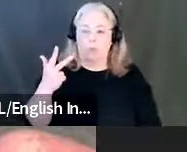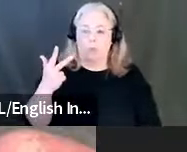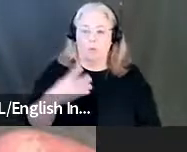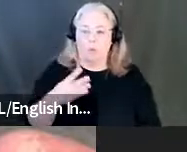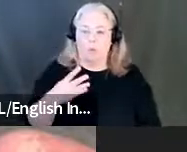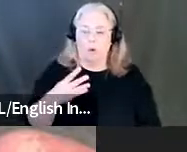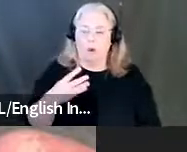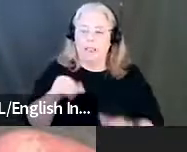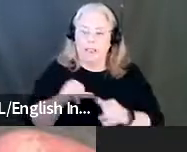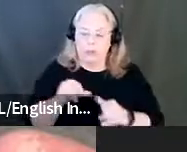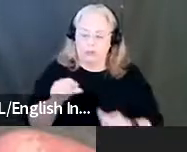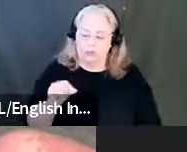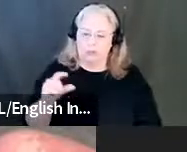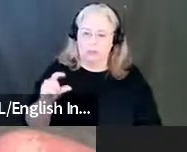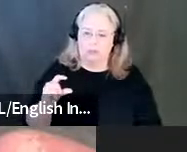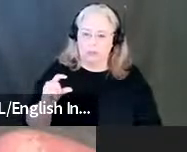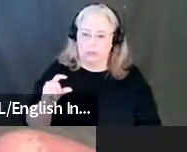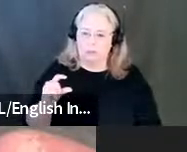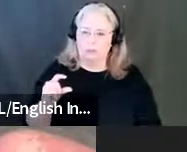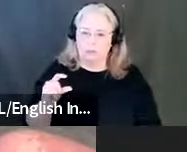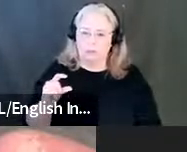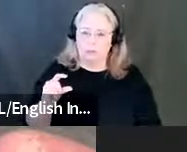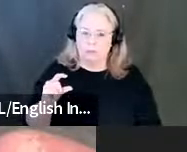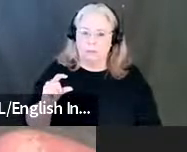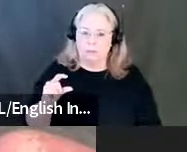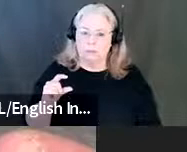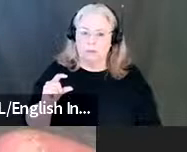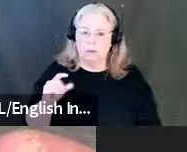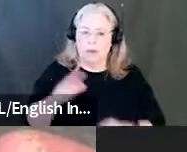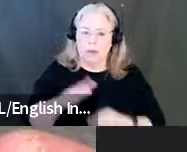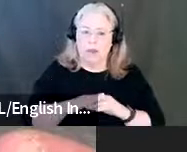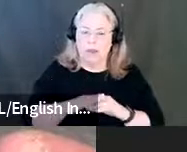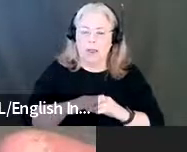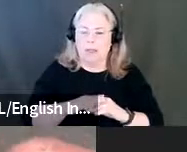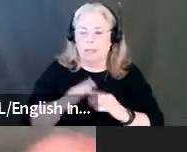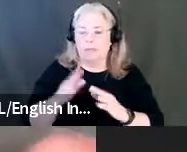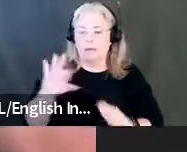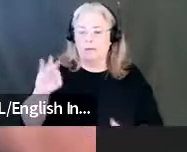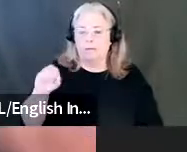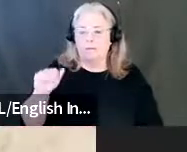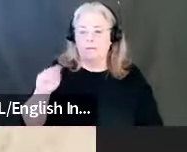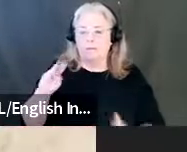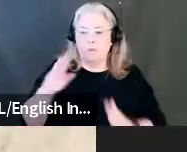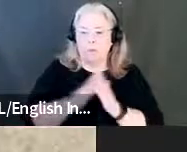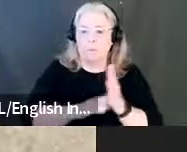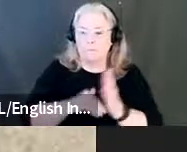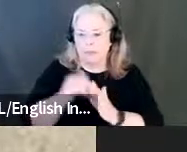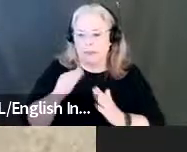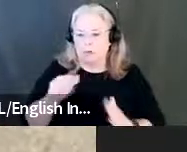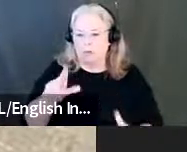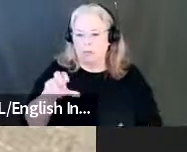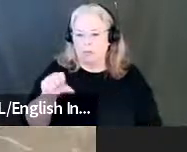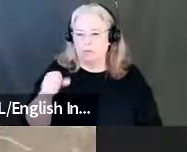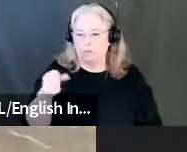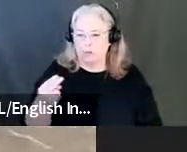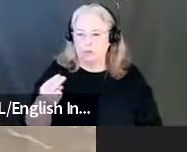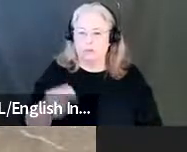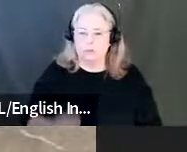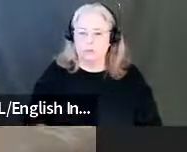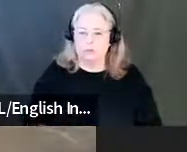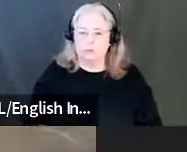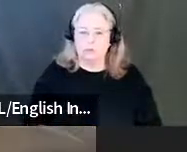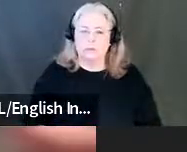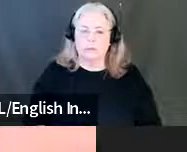3/4 inch that's on the end of the foam paintbrush. Got a variety of things that I can kind of slide in